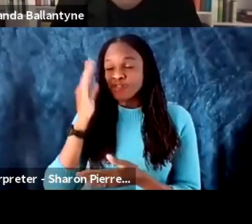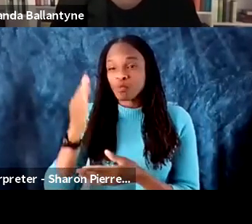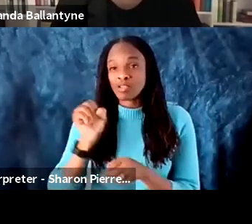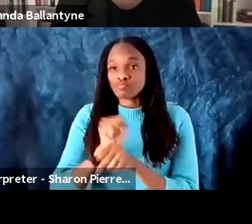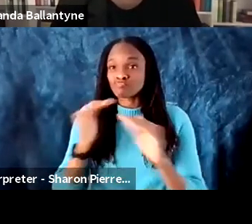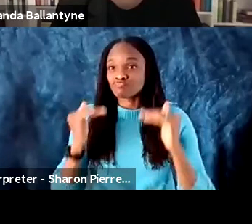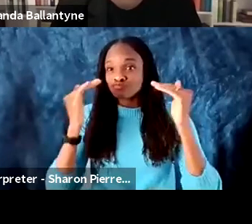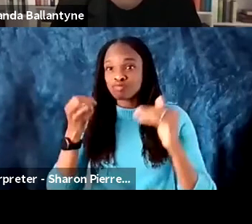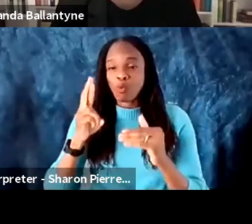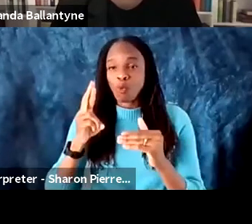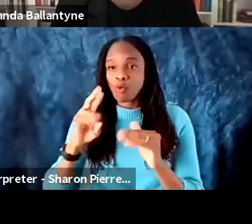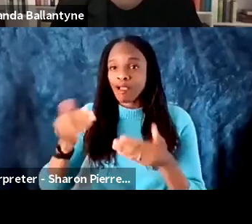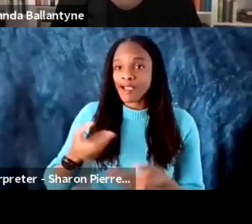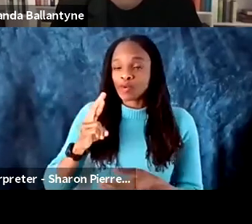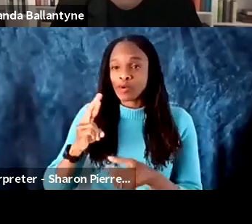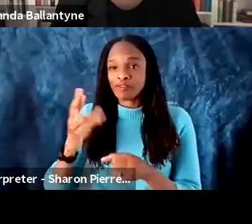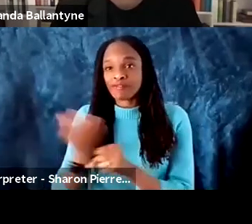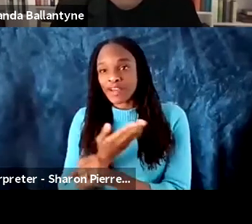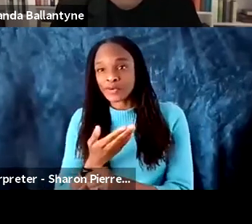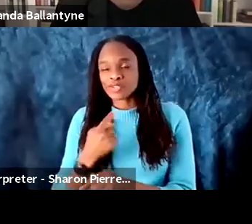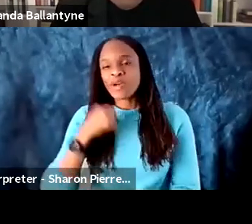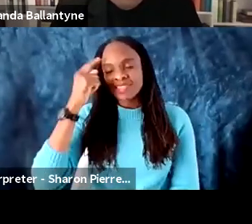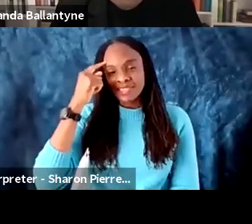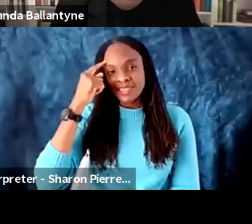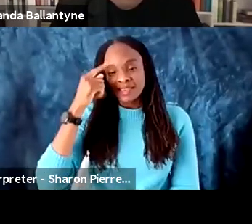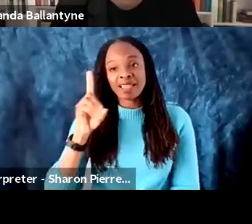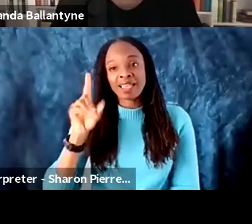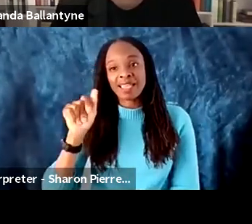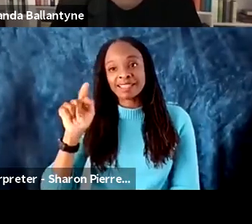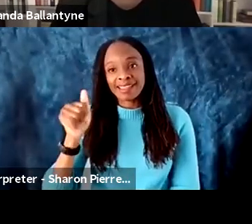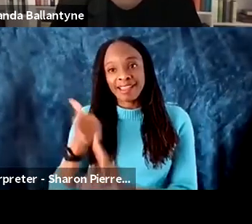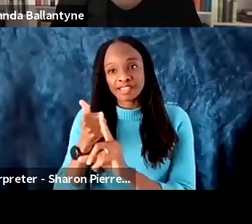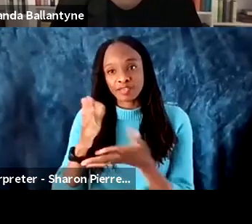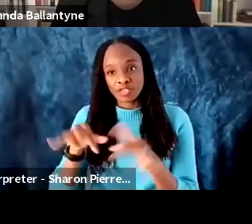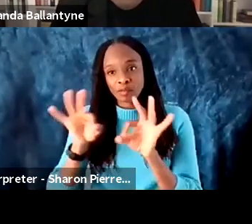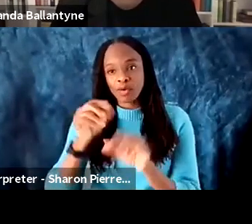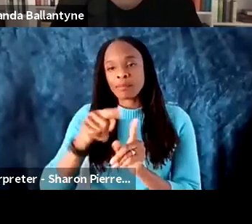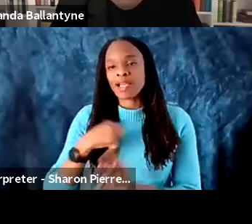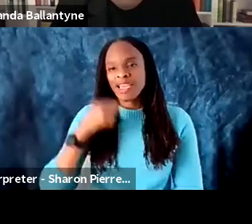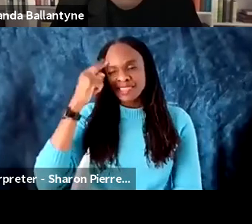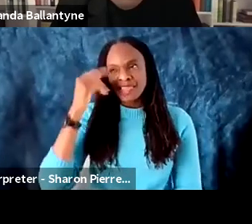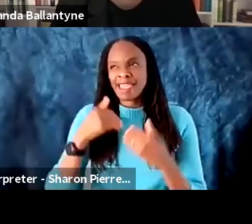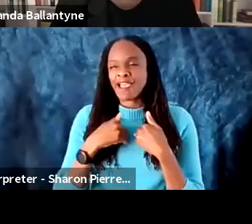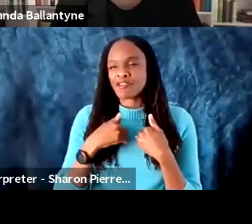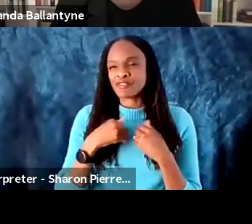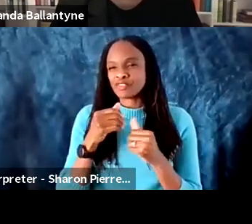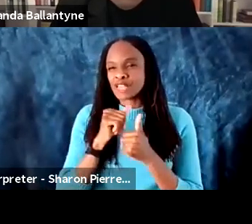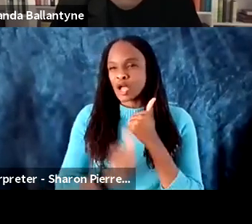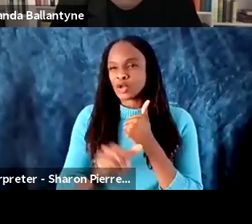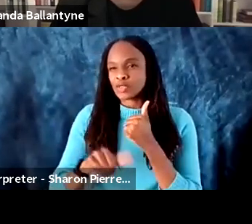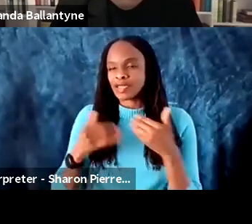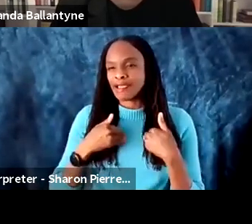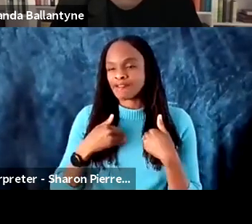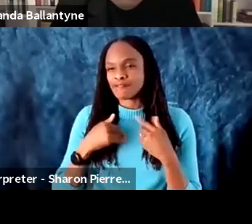or hired. So I think the data itself is important, but I think there's like an underlying cultural